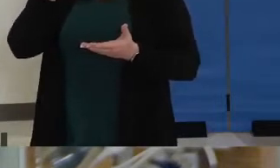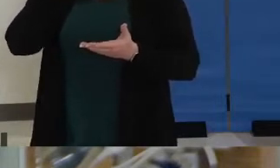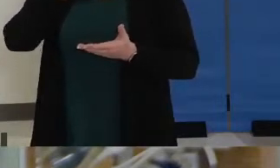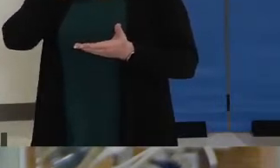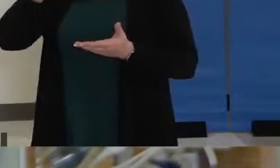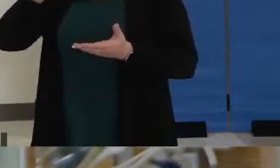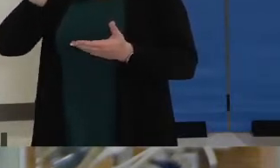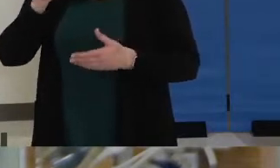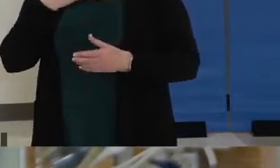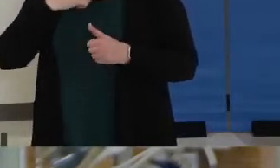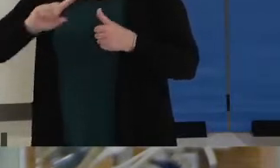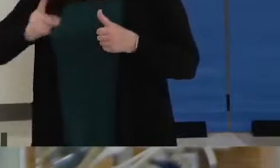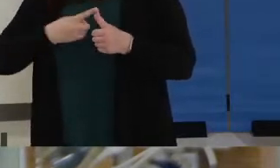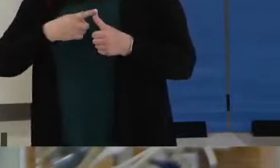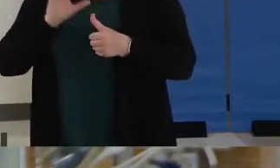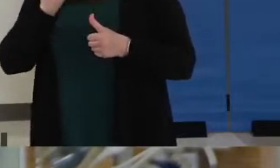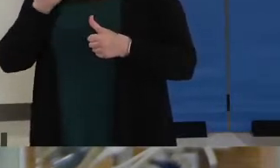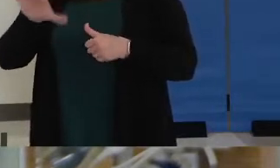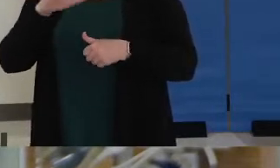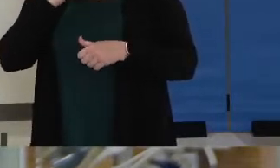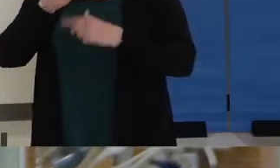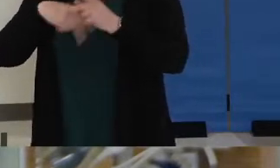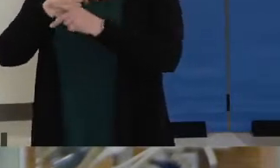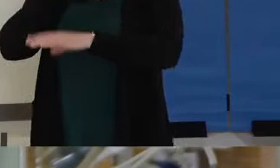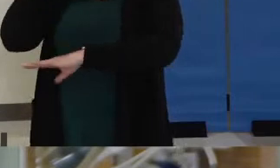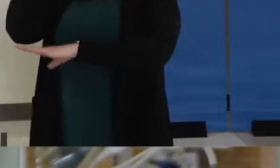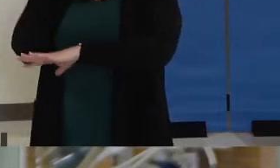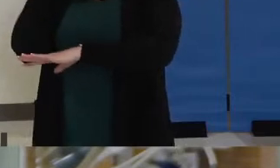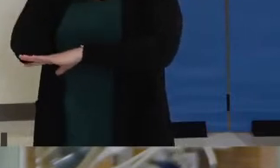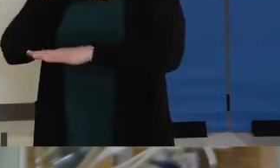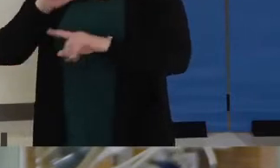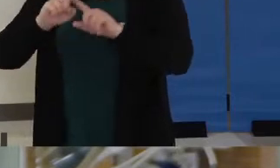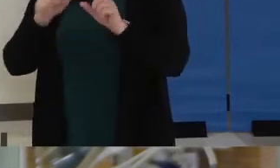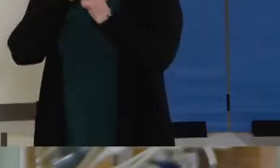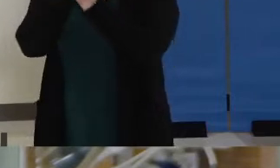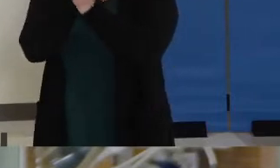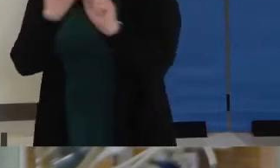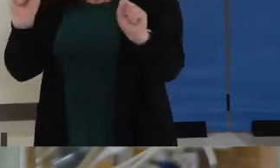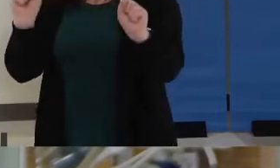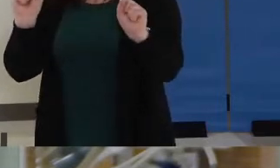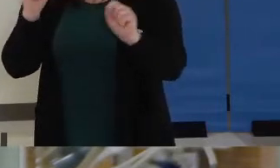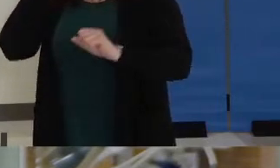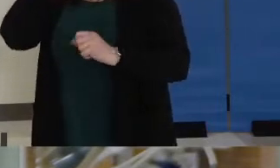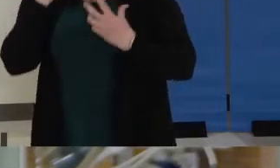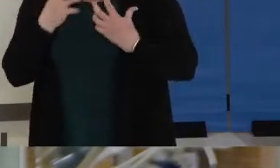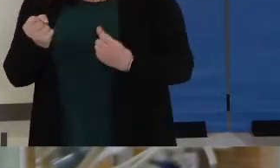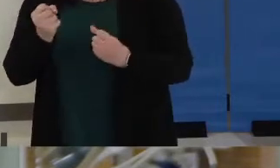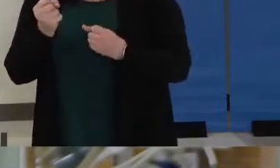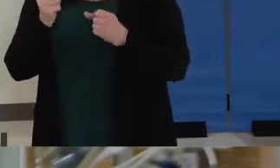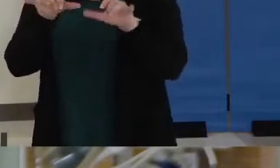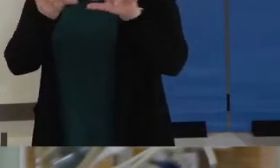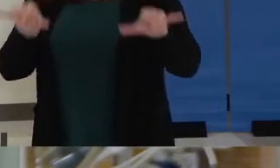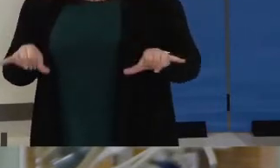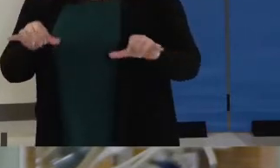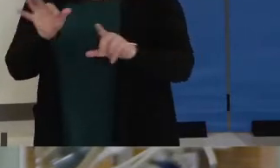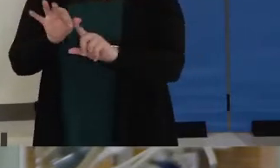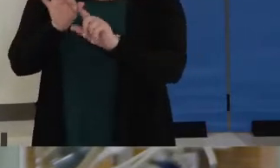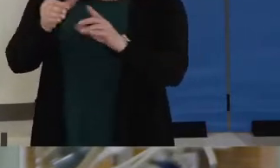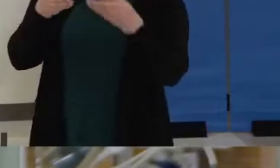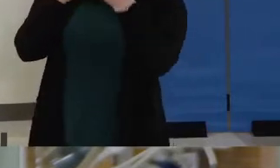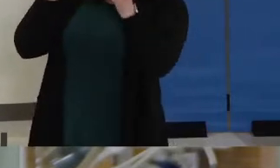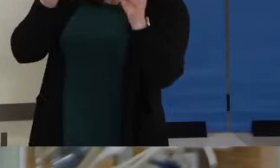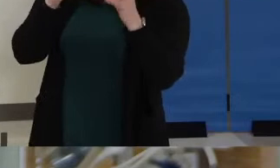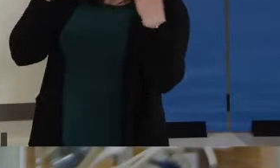kind, and it saved the mental health system, especially the public mental health system, in many